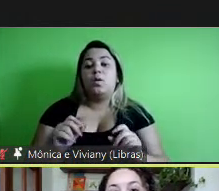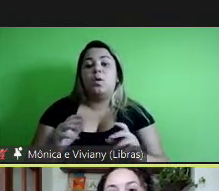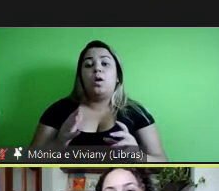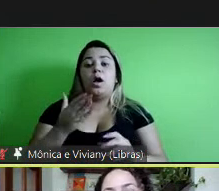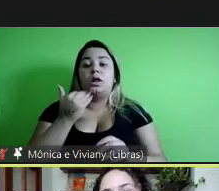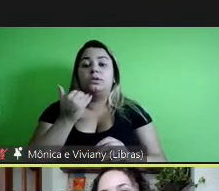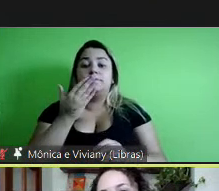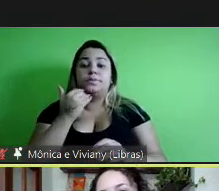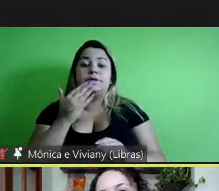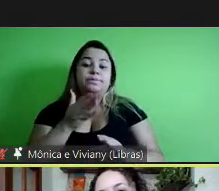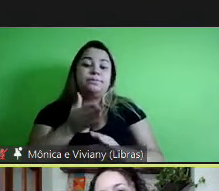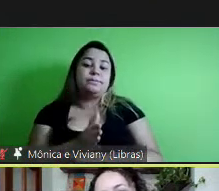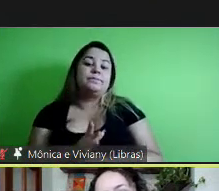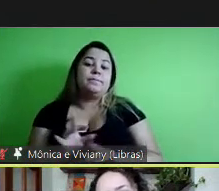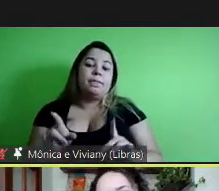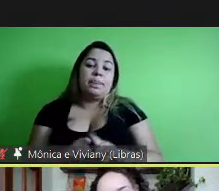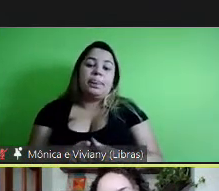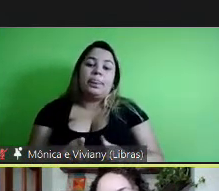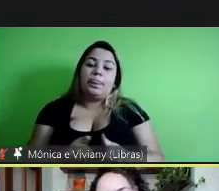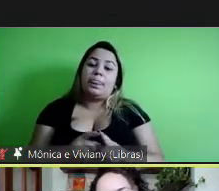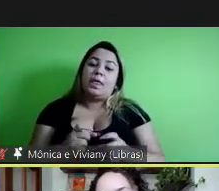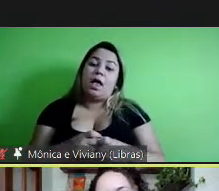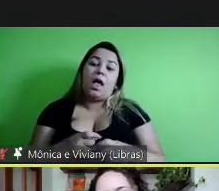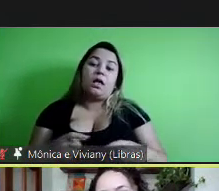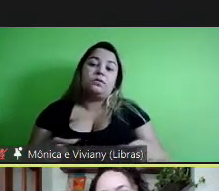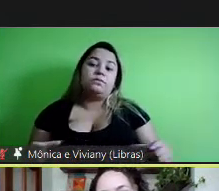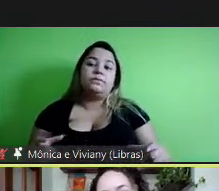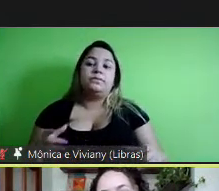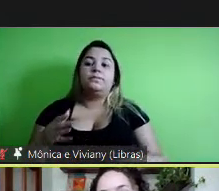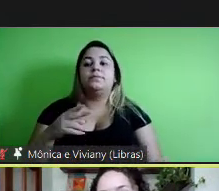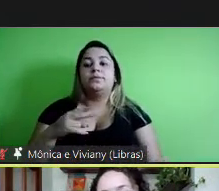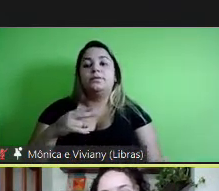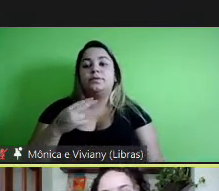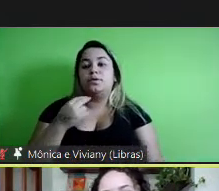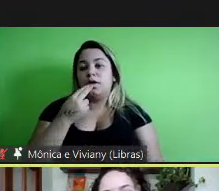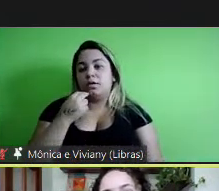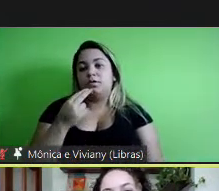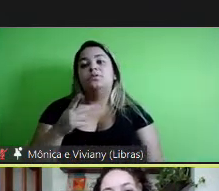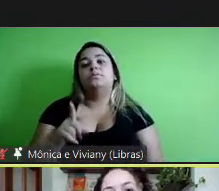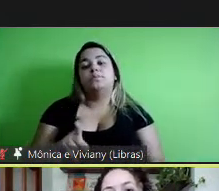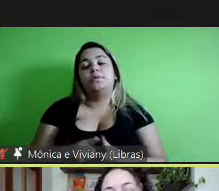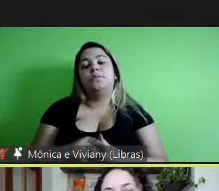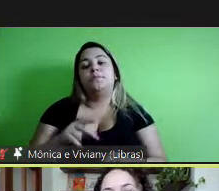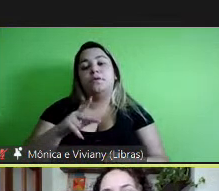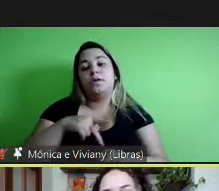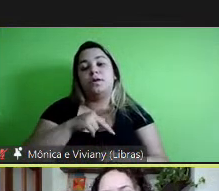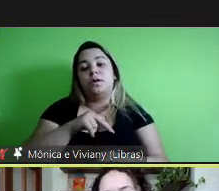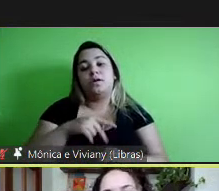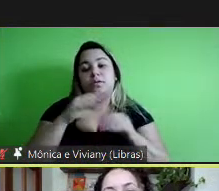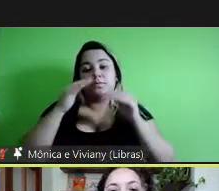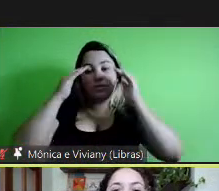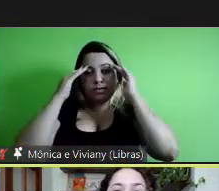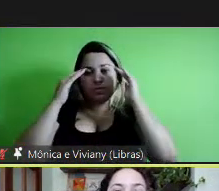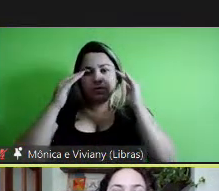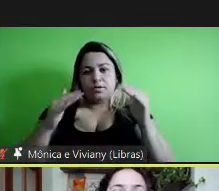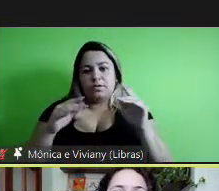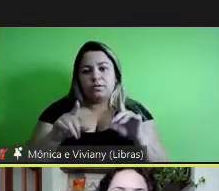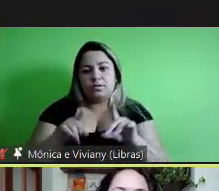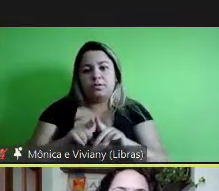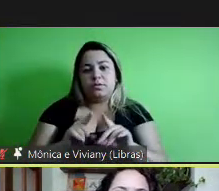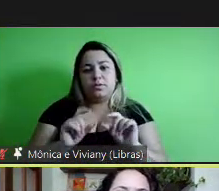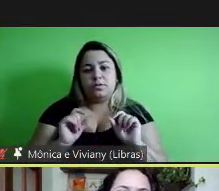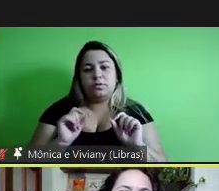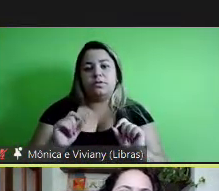food, but also in the nutritional dimension, which is considered in our country about the